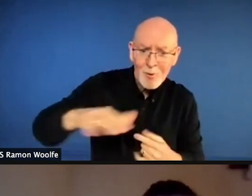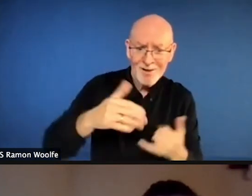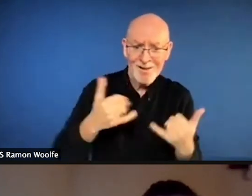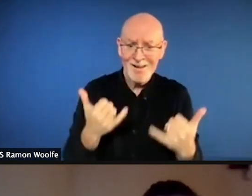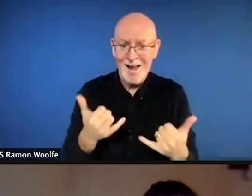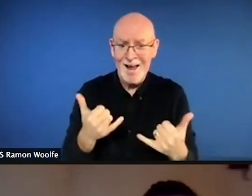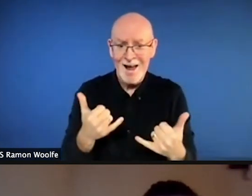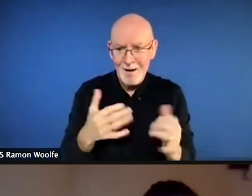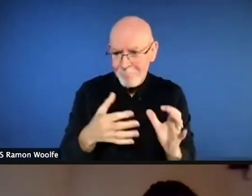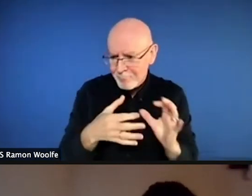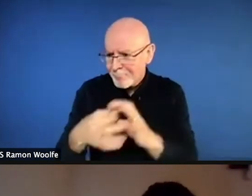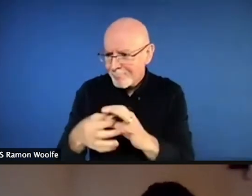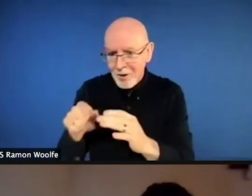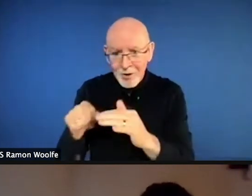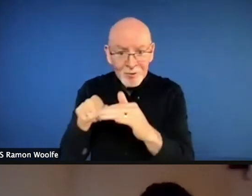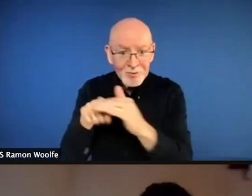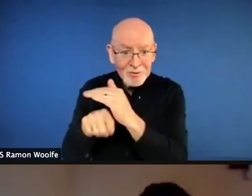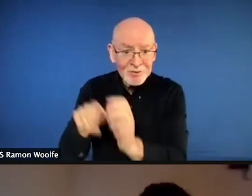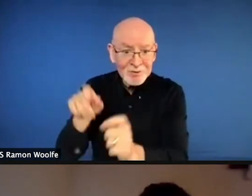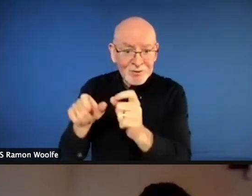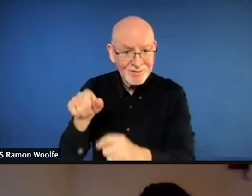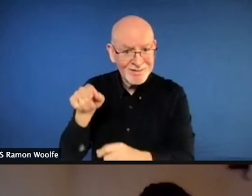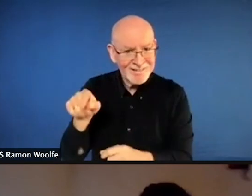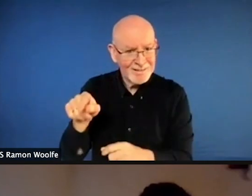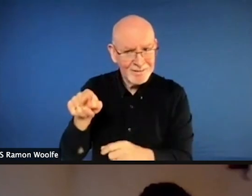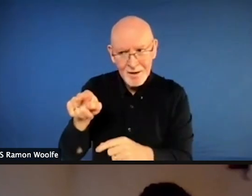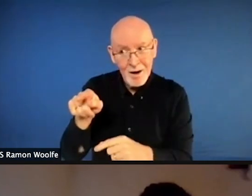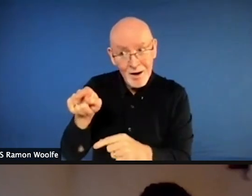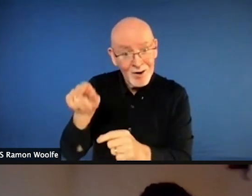happening around, to be part of decision making, to be part of